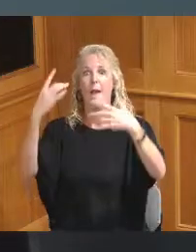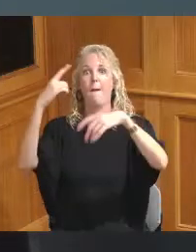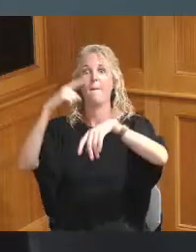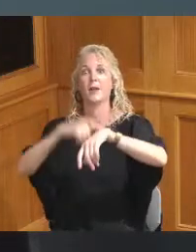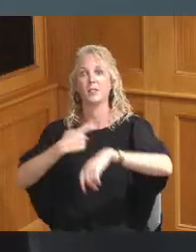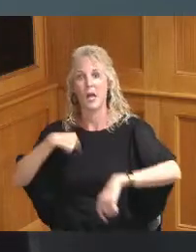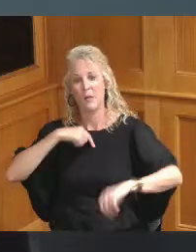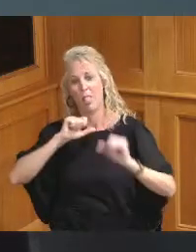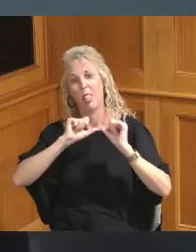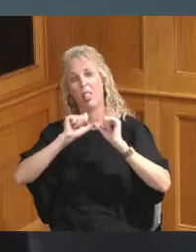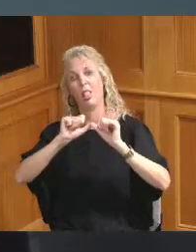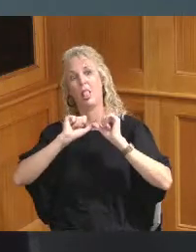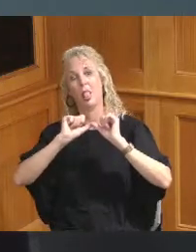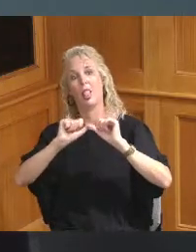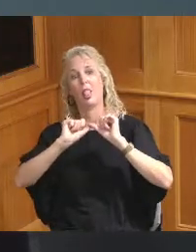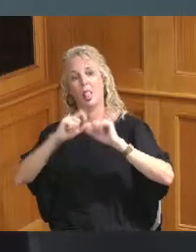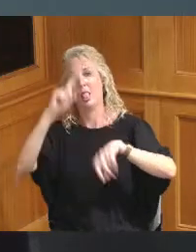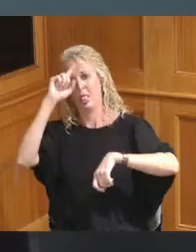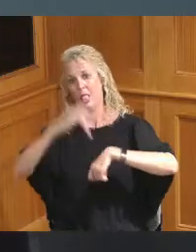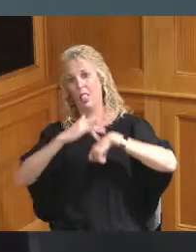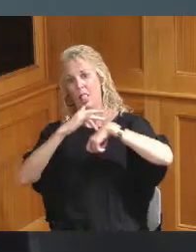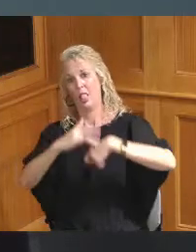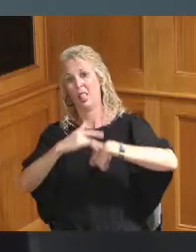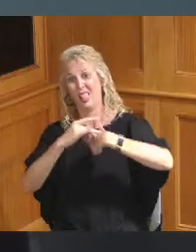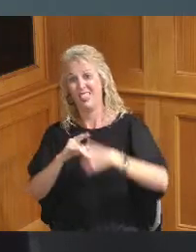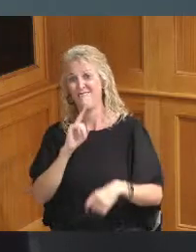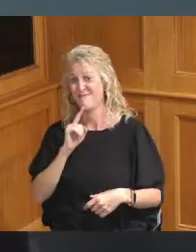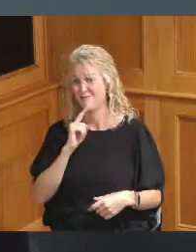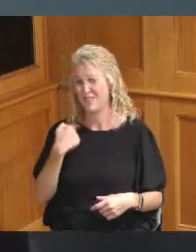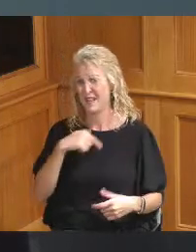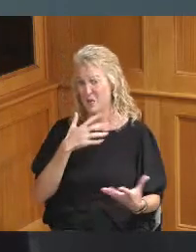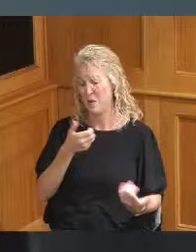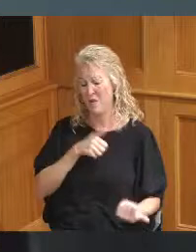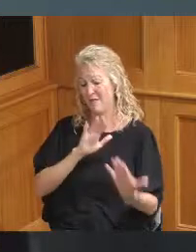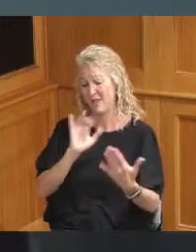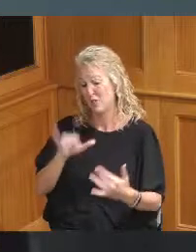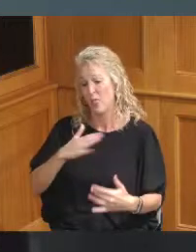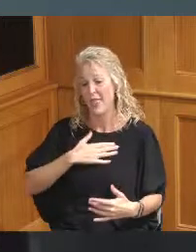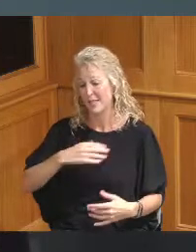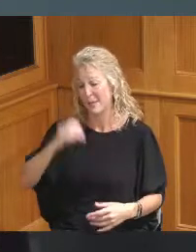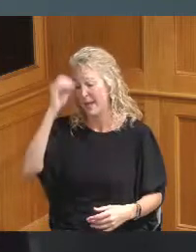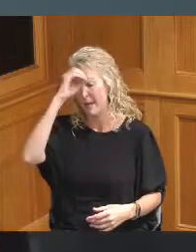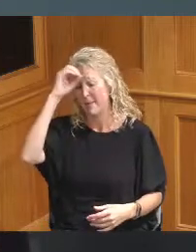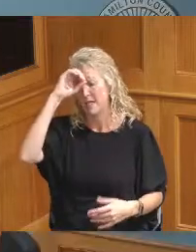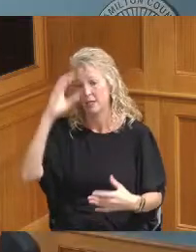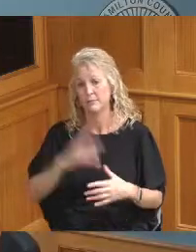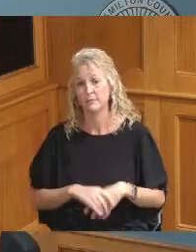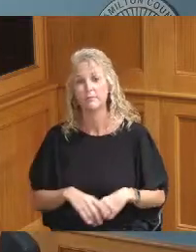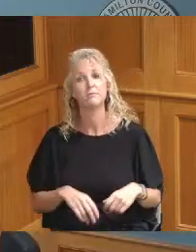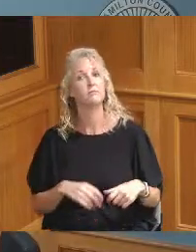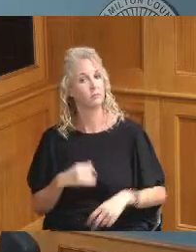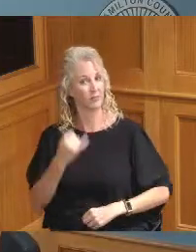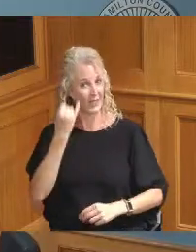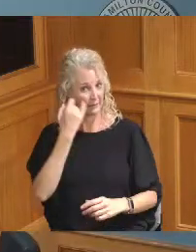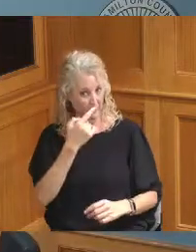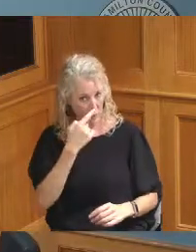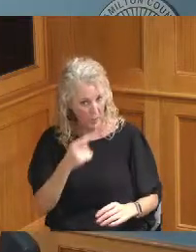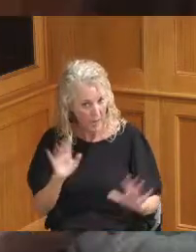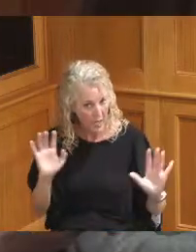on? And is this something we really want to tackle? So that's just an editorial. Well, if I could,